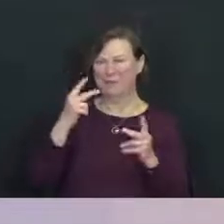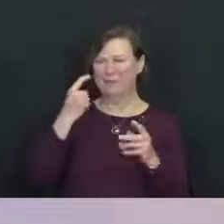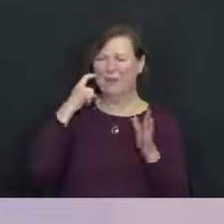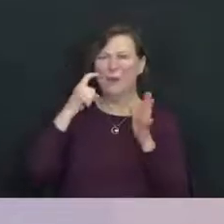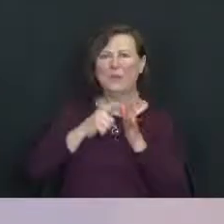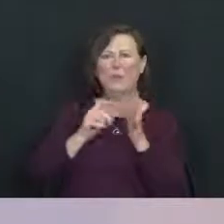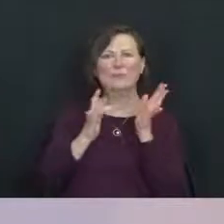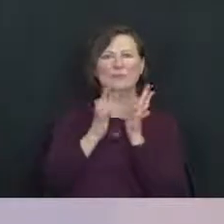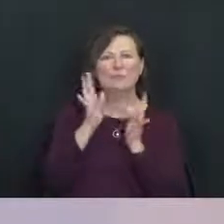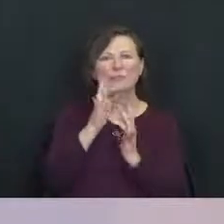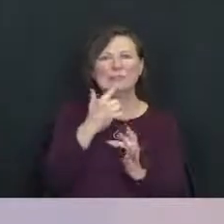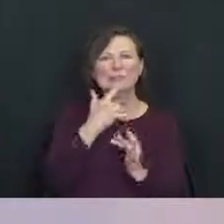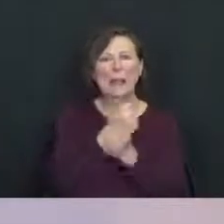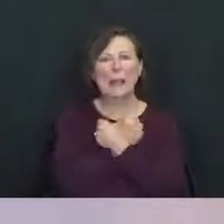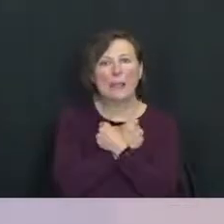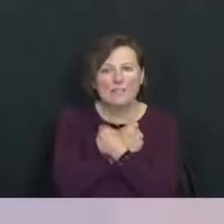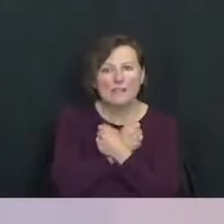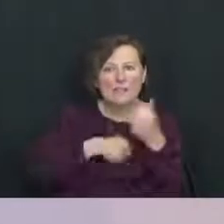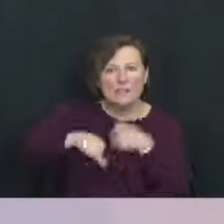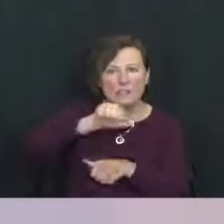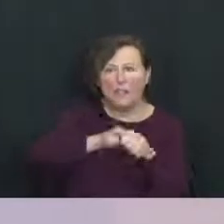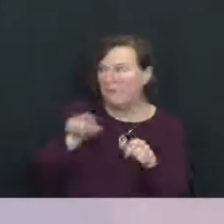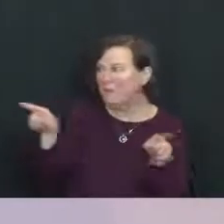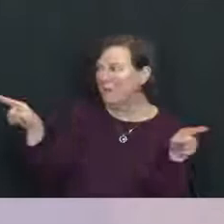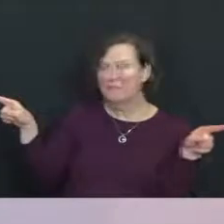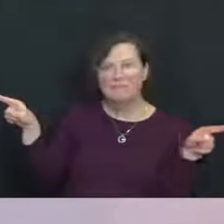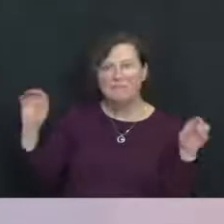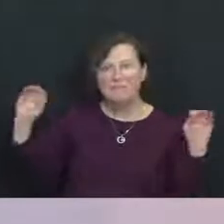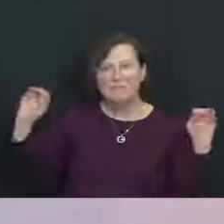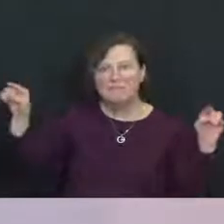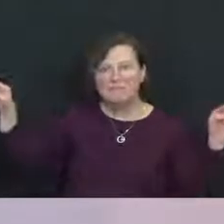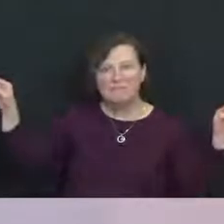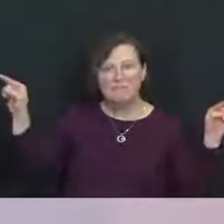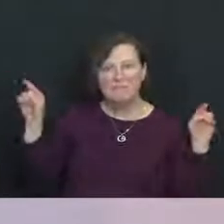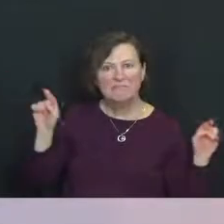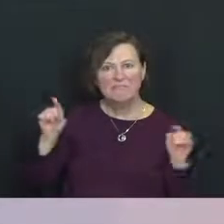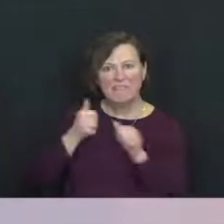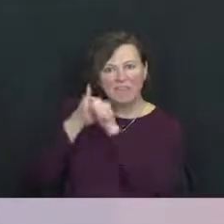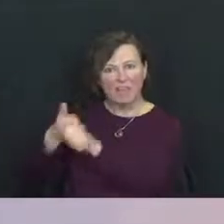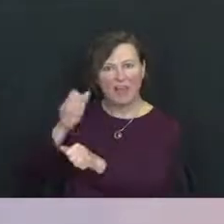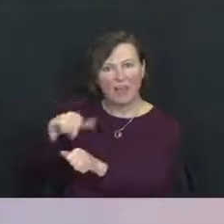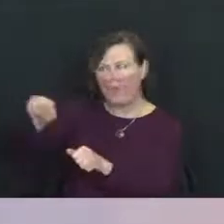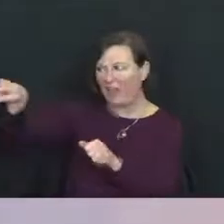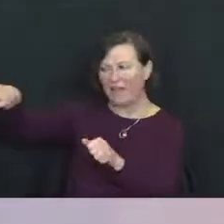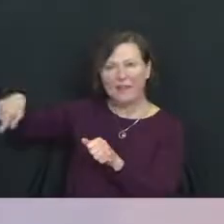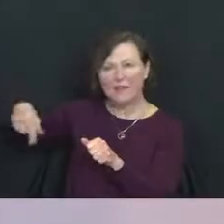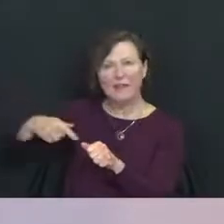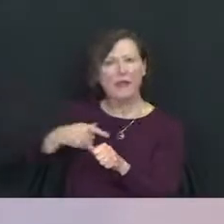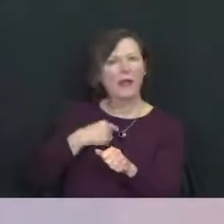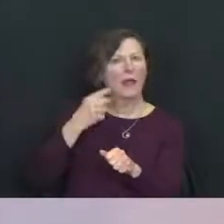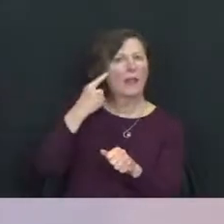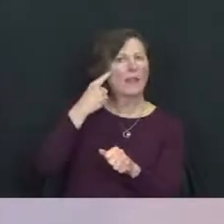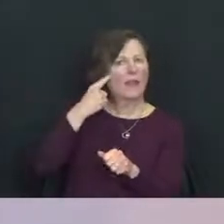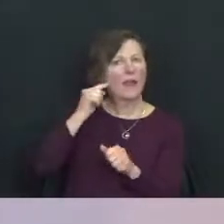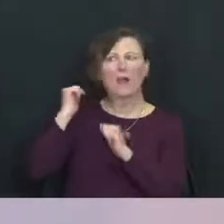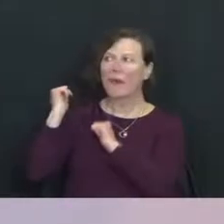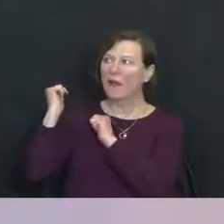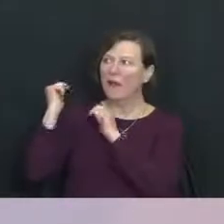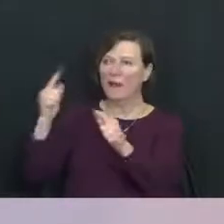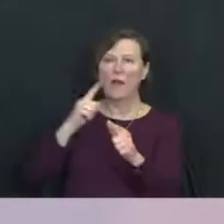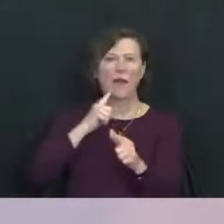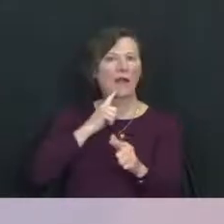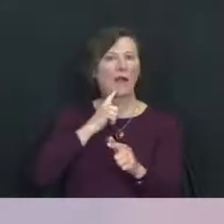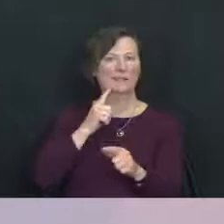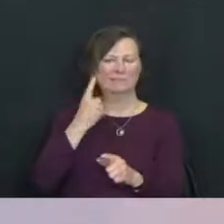see a whole lot of evidence that people really took that very seriously. I viewed all of this with a great deal